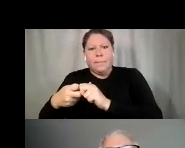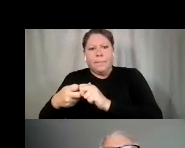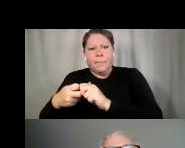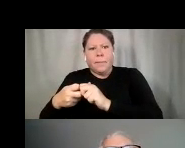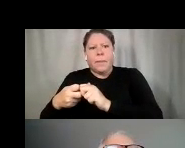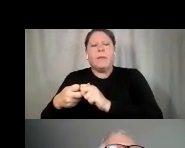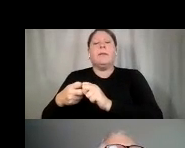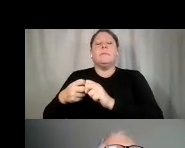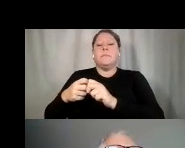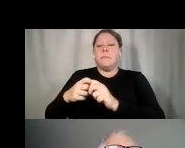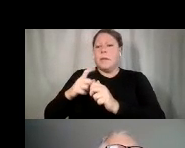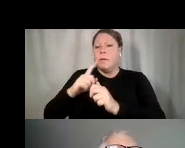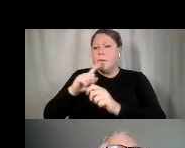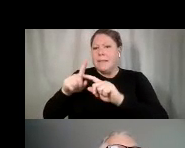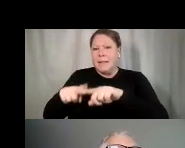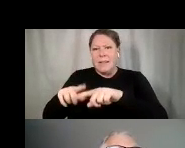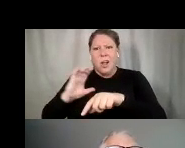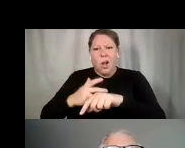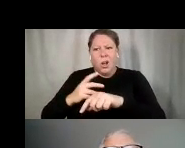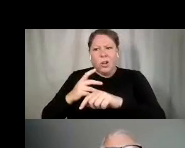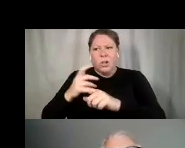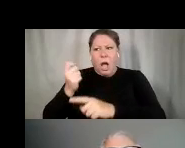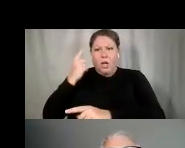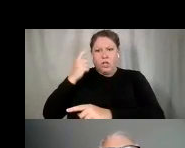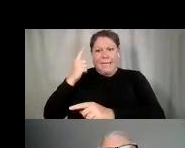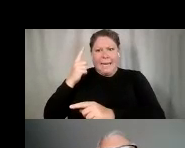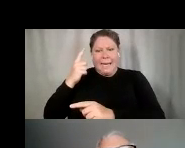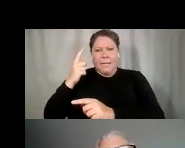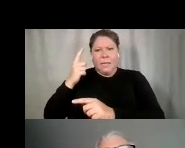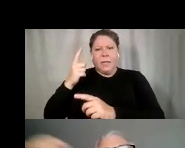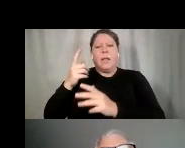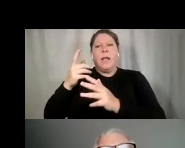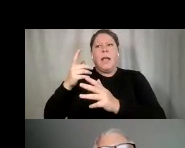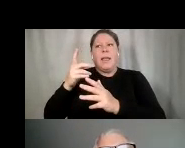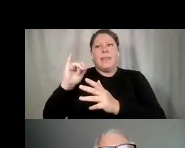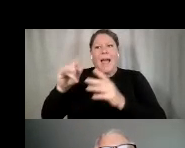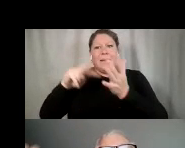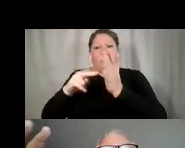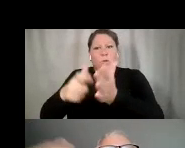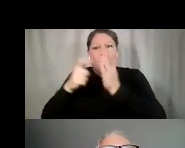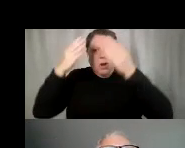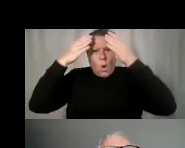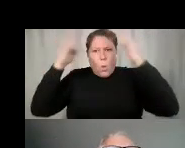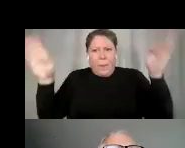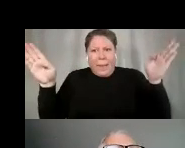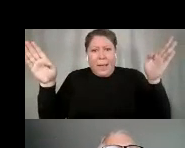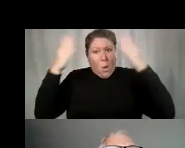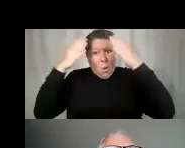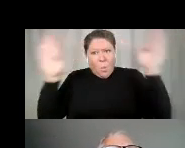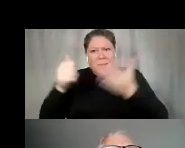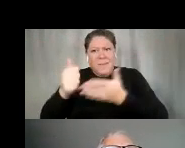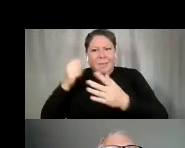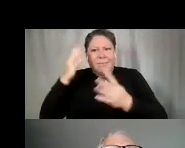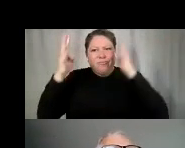understanding. This takes an open mindedness that's really vital for creative solution making. So when we start off